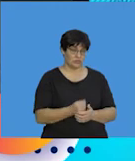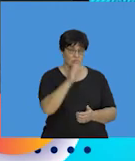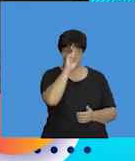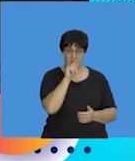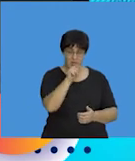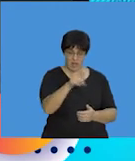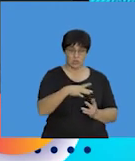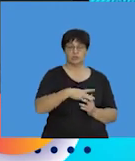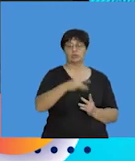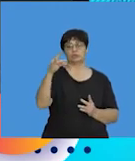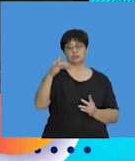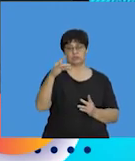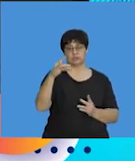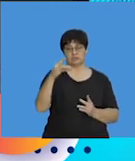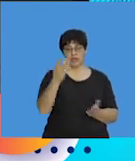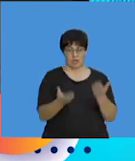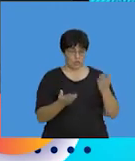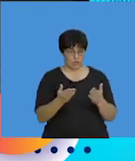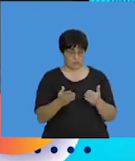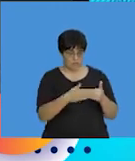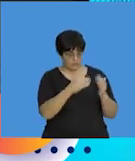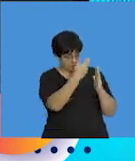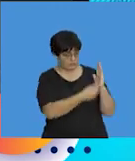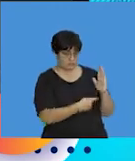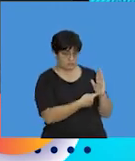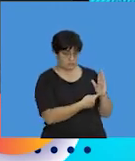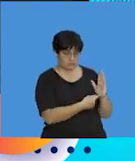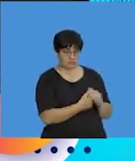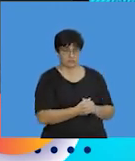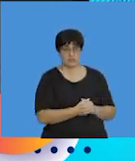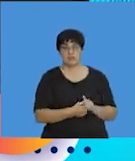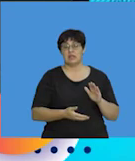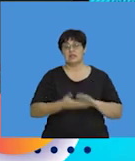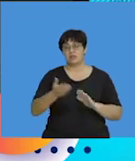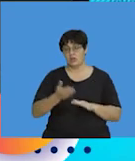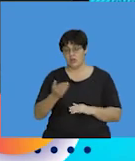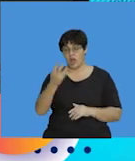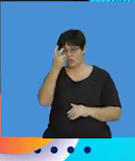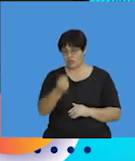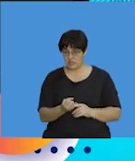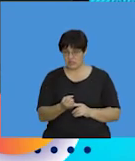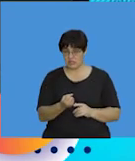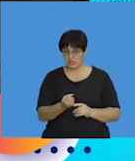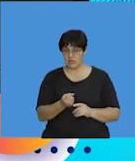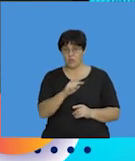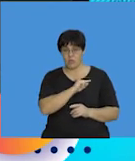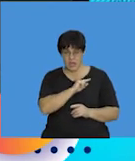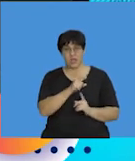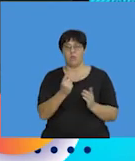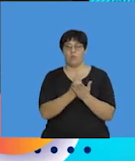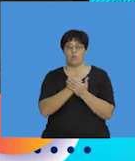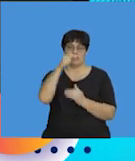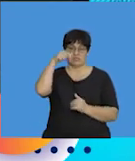lots. Remember, choose your equation carefully. Acceleration due to gravity is always